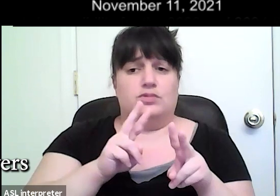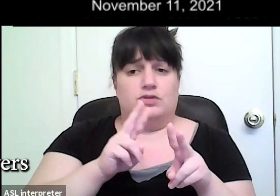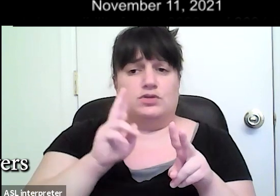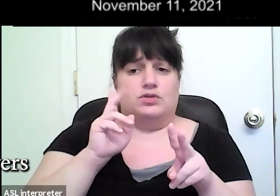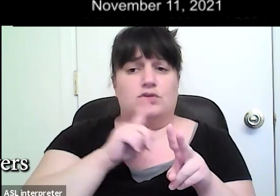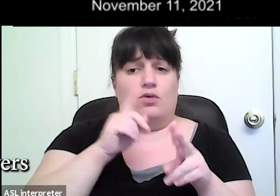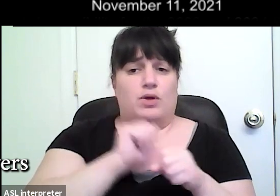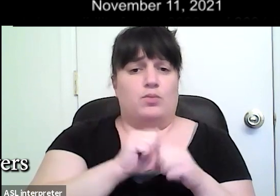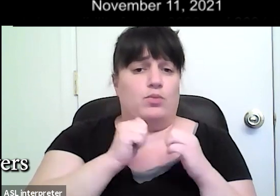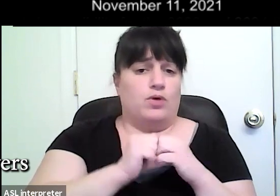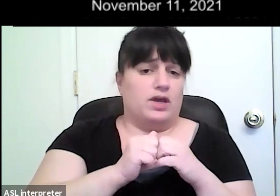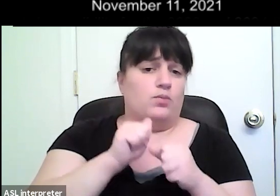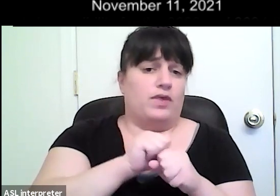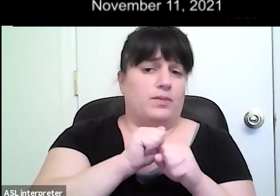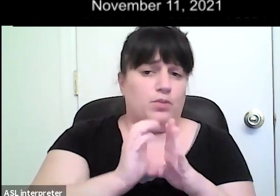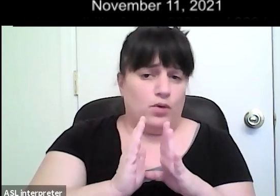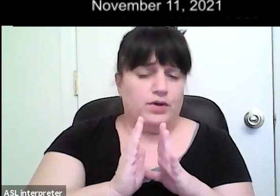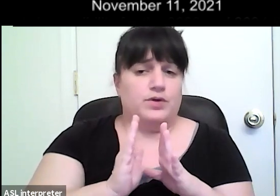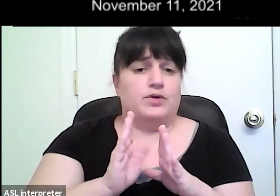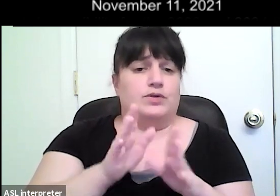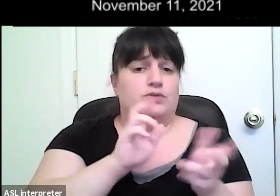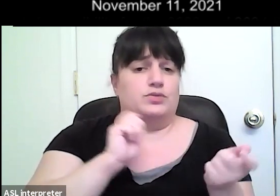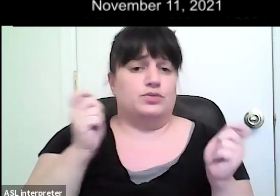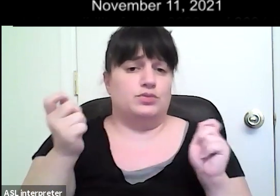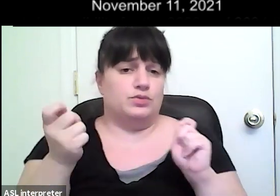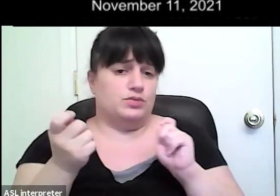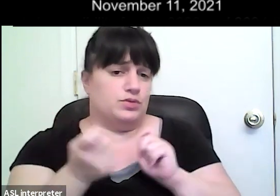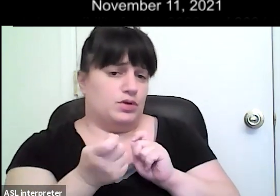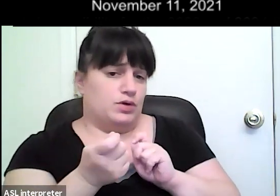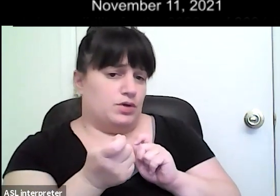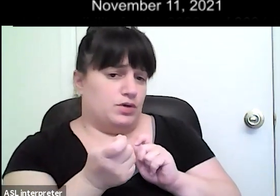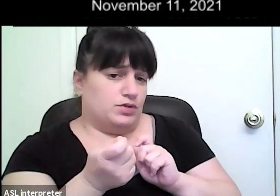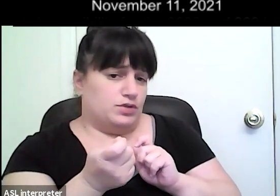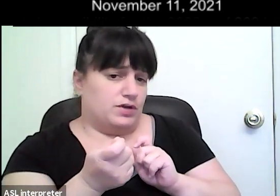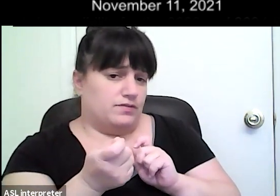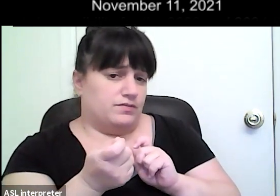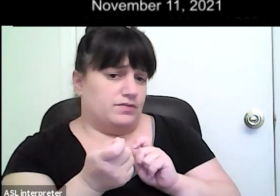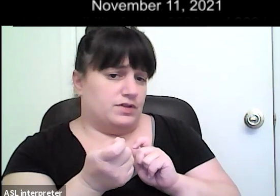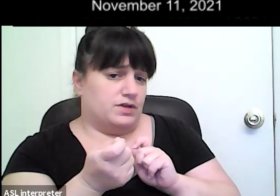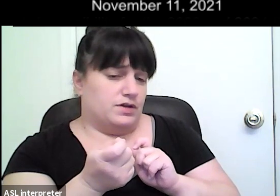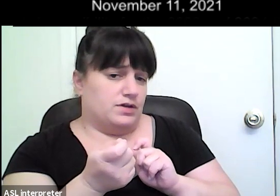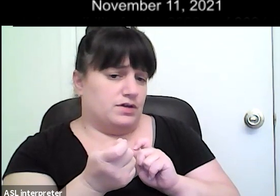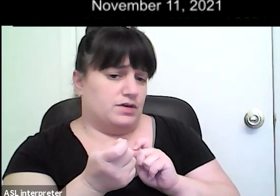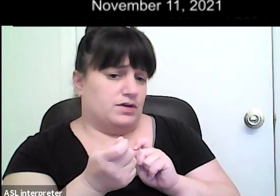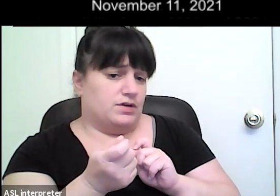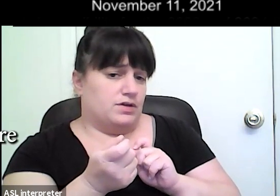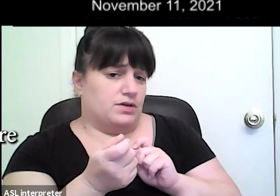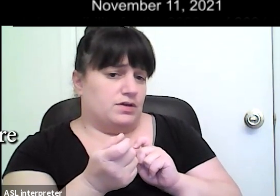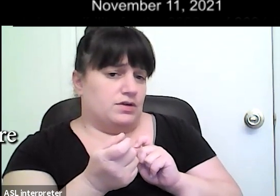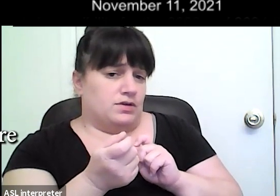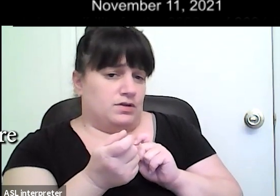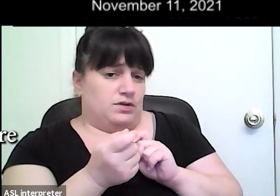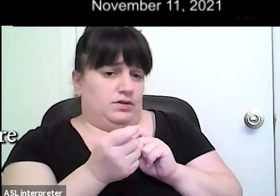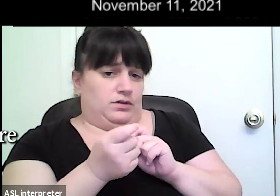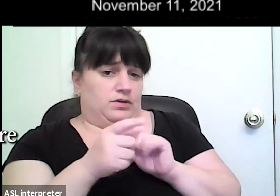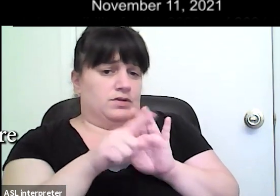really working with employers to sort of shift their that stigma and increase their